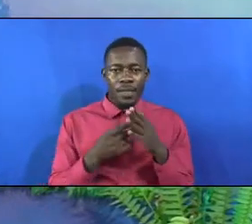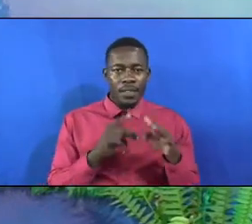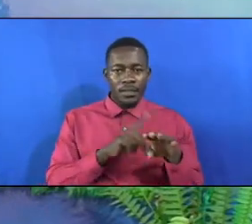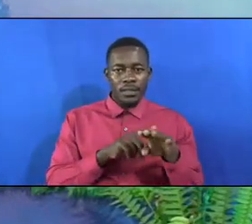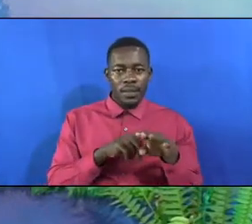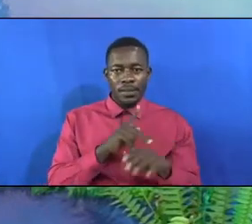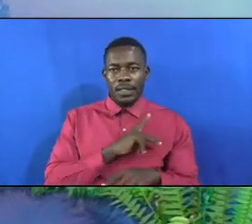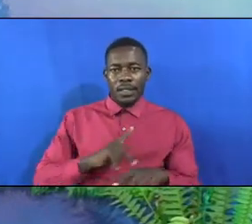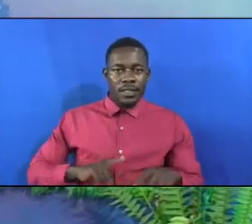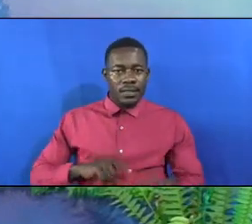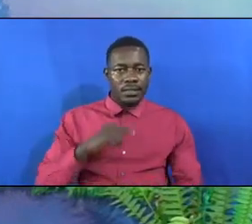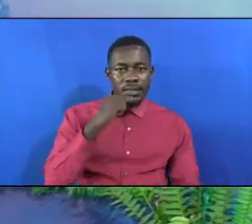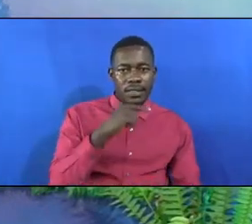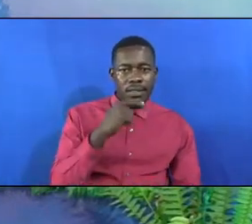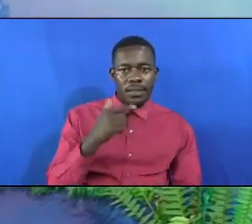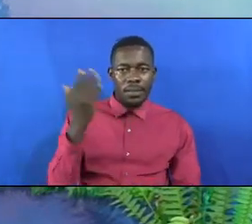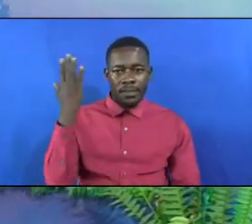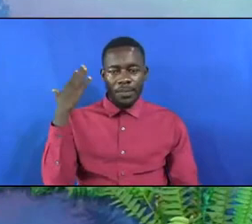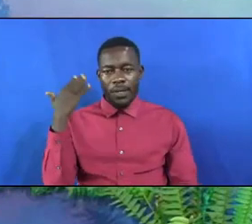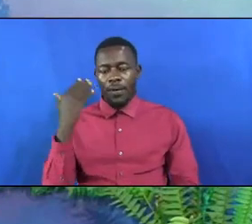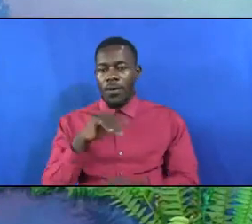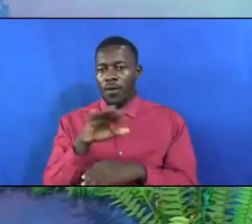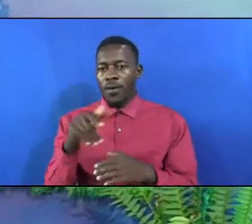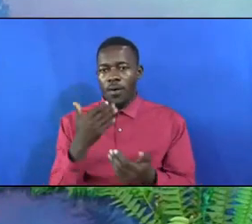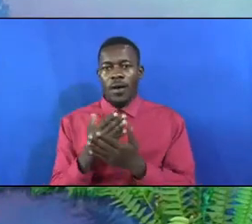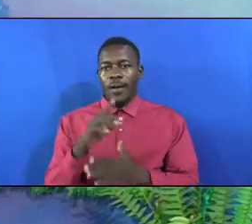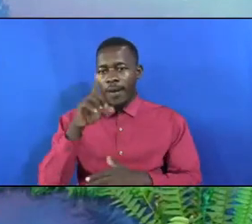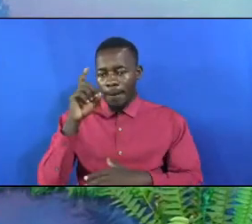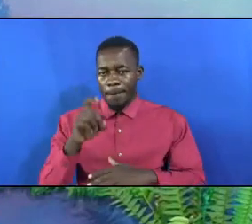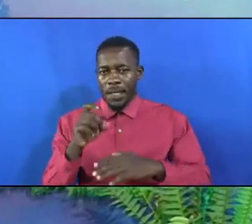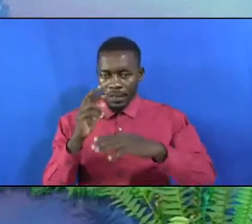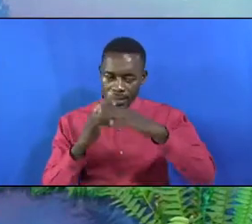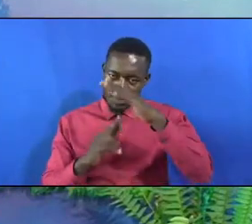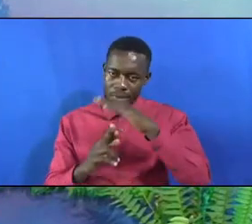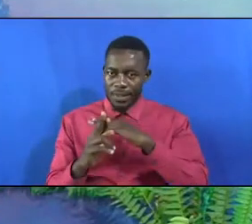these women a decree, and the women says,